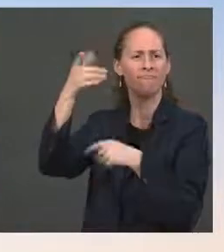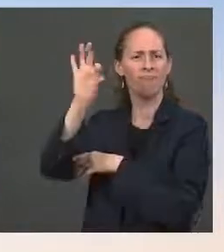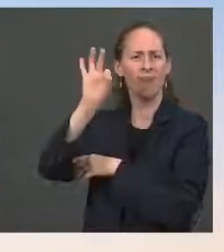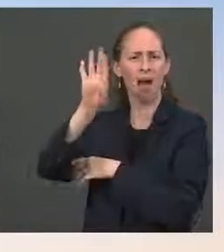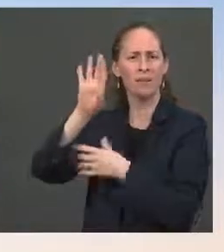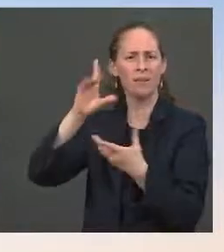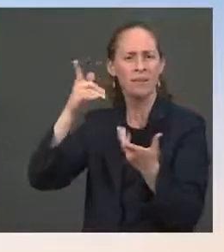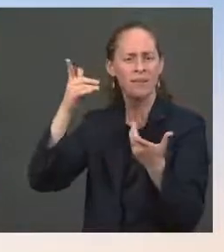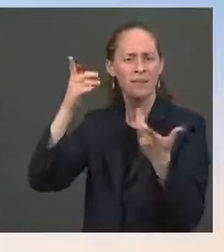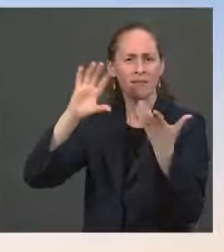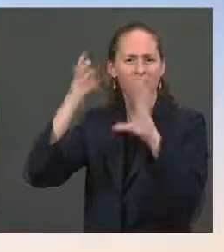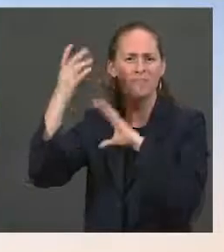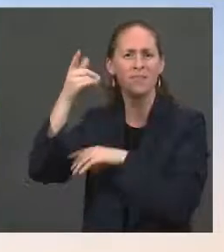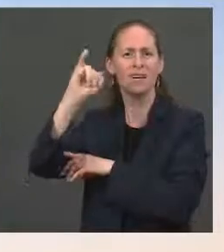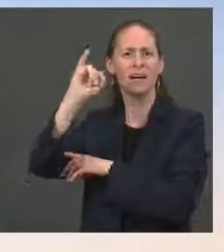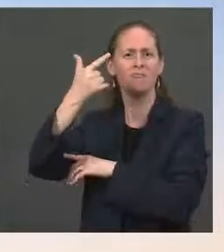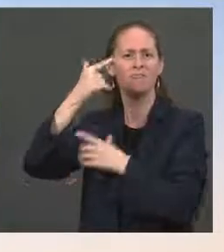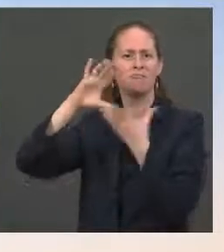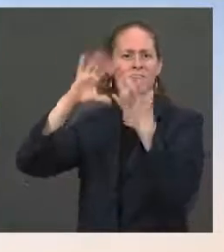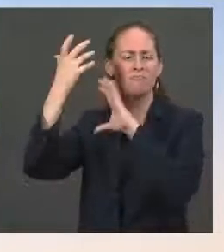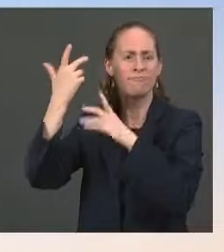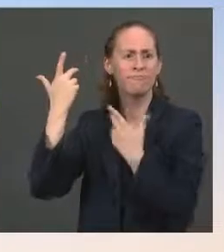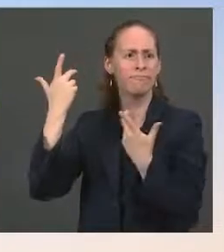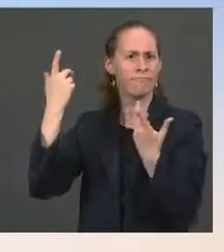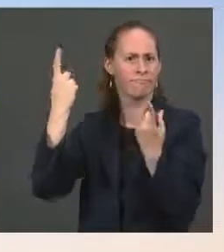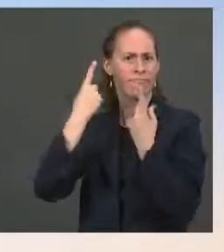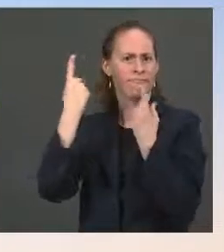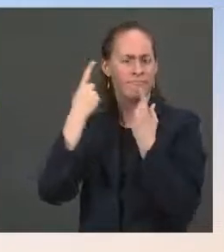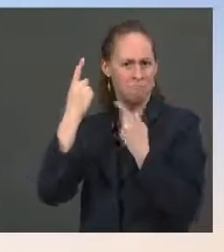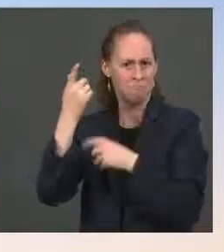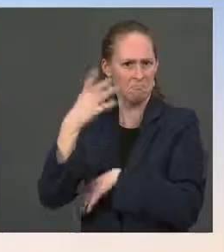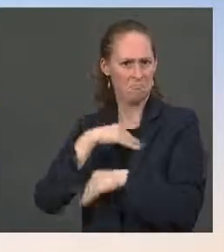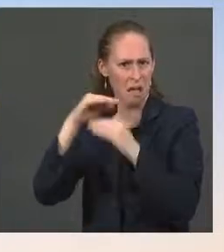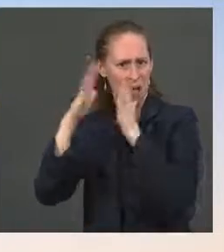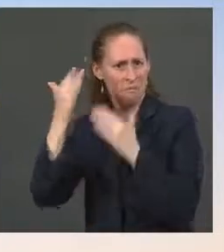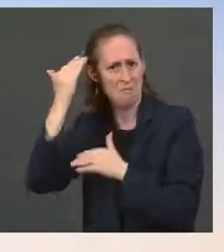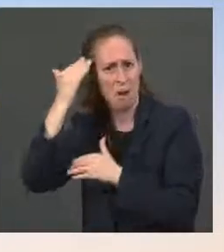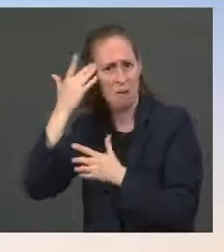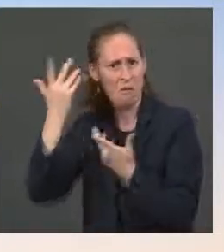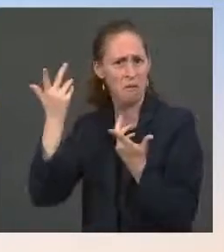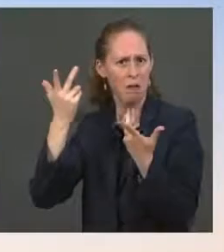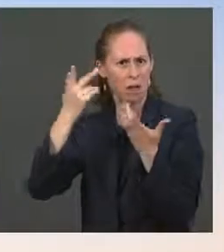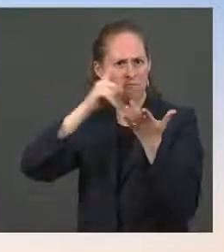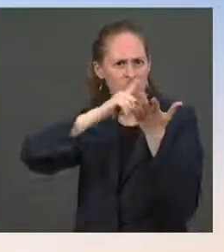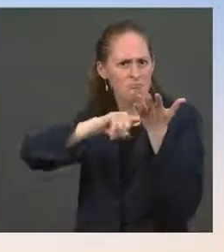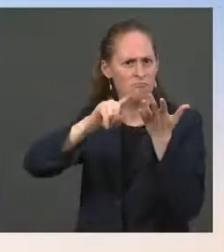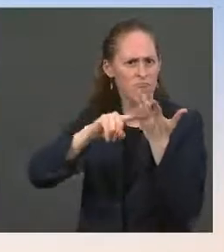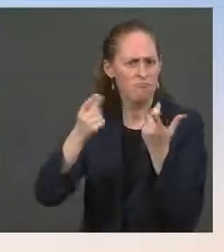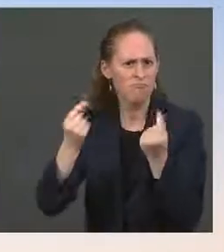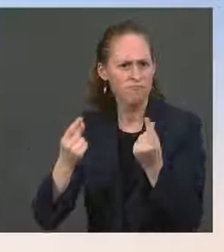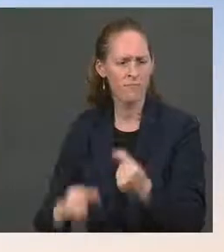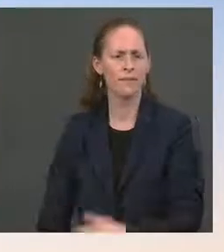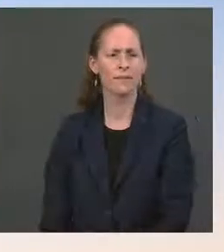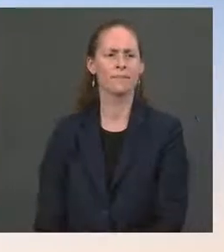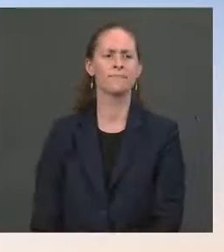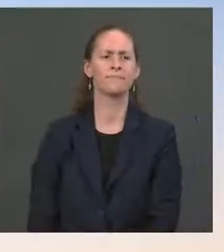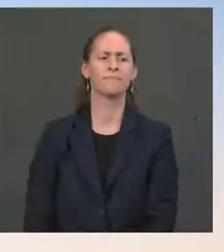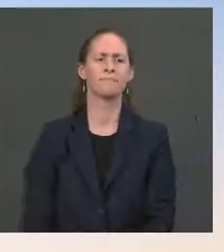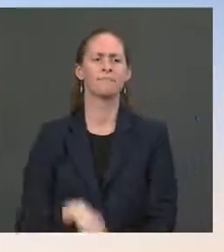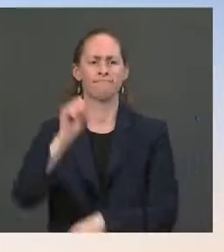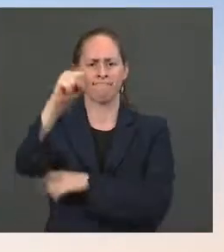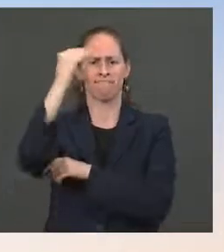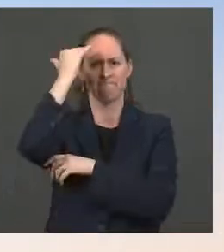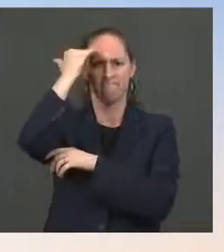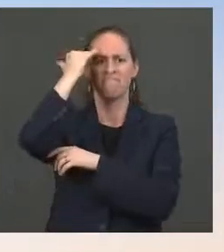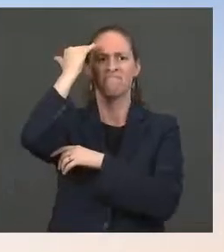apps? Is the White House aware, looking into that? What may be going on? We are aware, we're monitoring, but I don't have any other